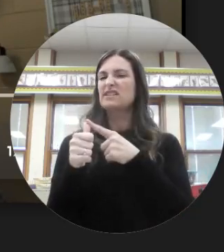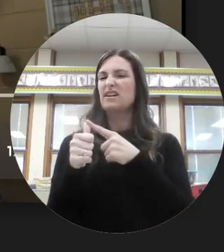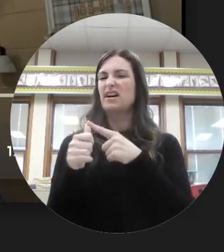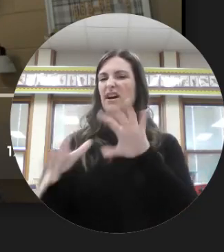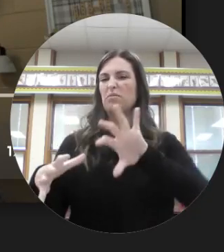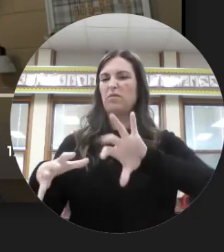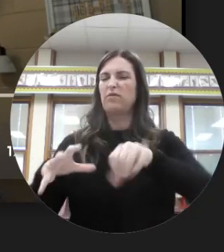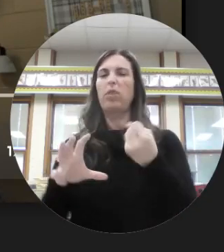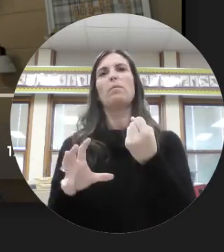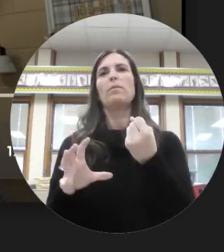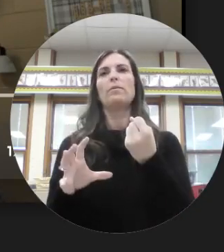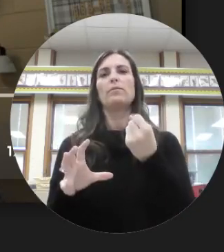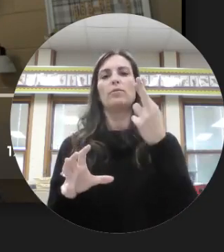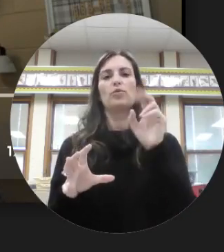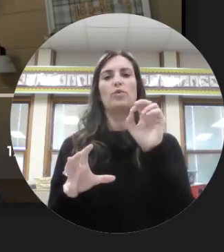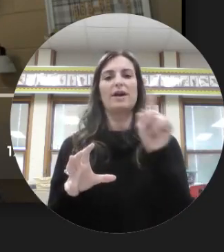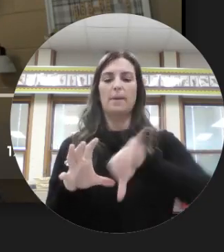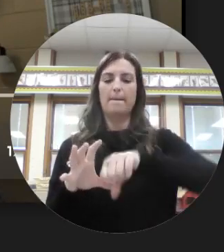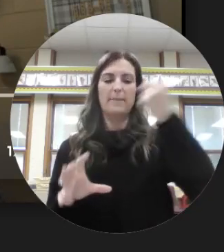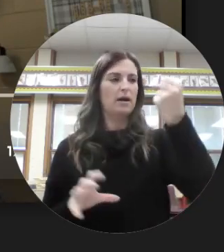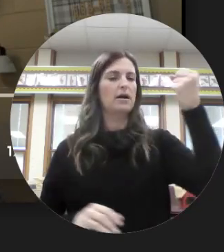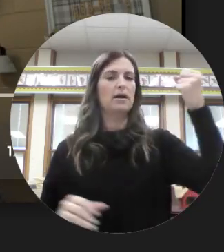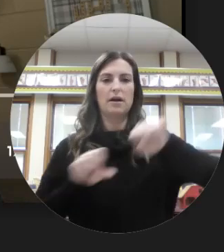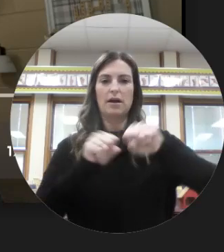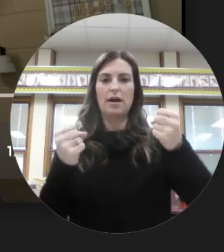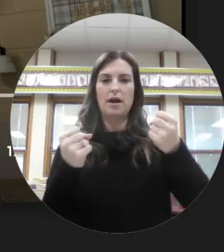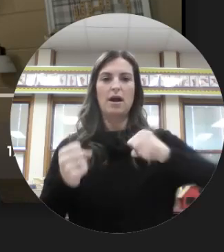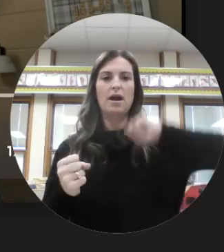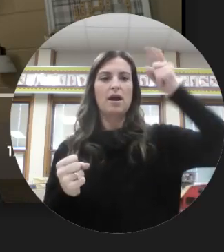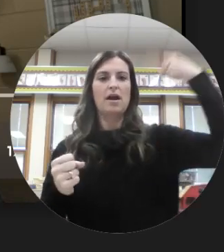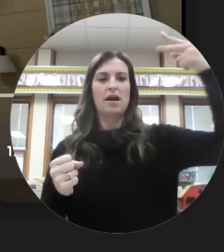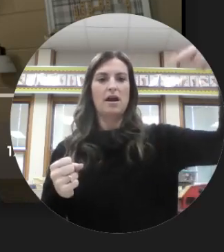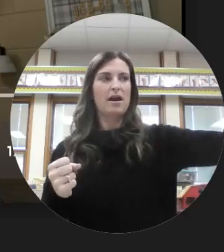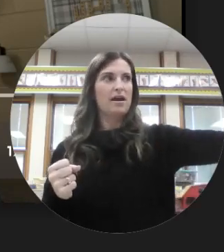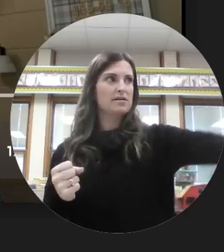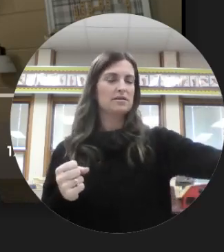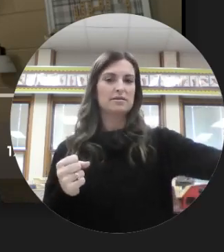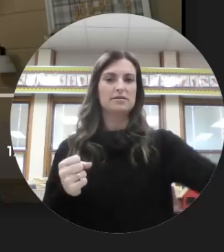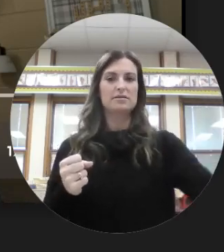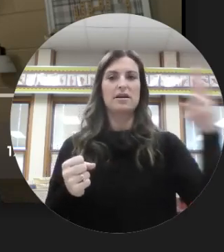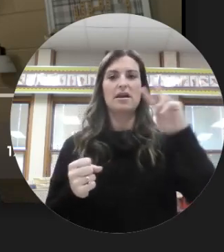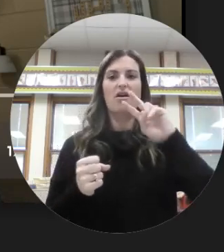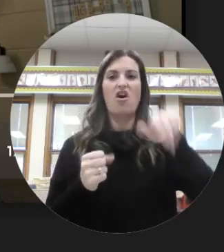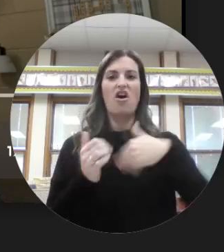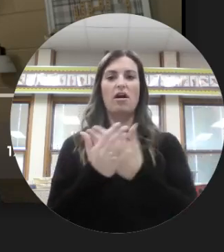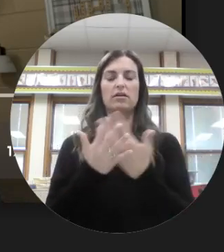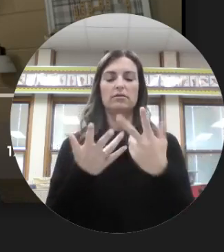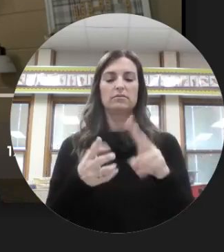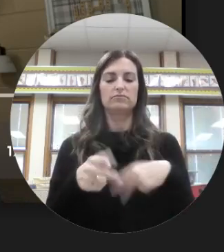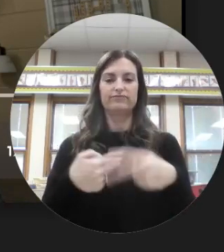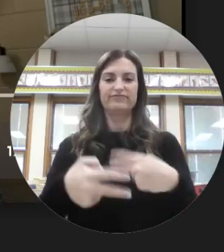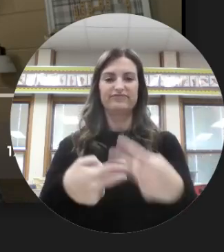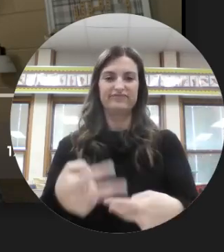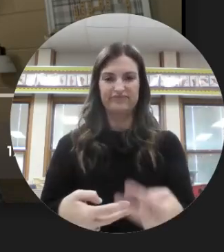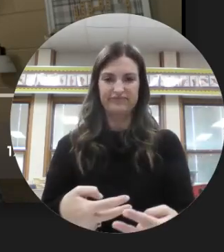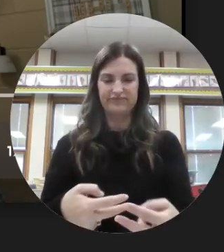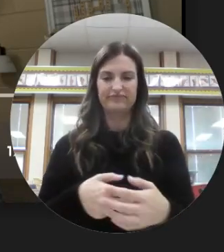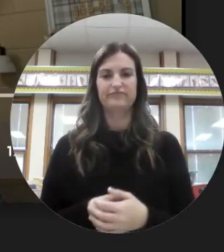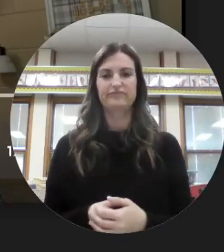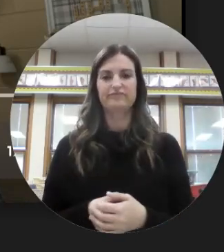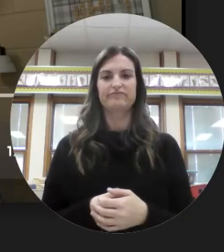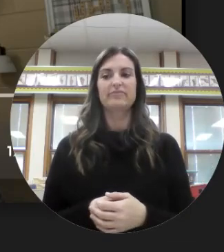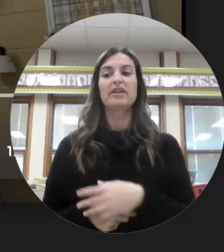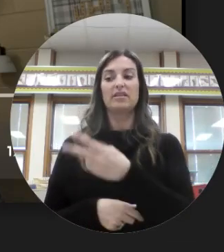thwip sound as the robot's right foot popped off her leg and sailed through the air. Then everyone toppled over. Nettle